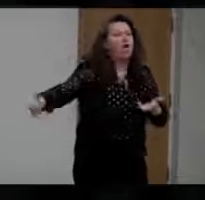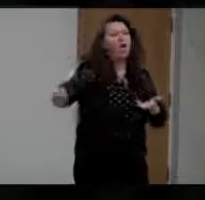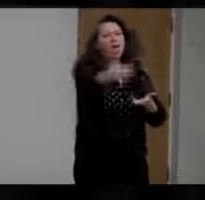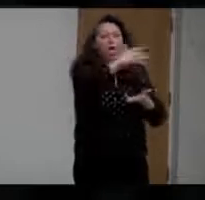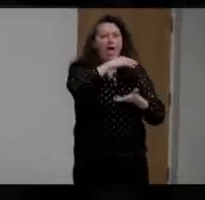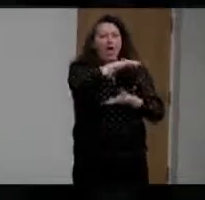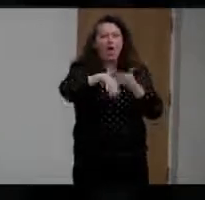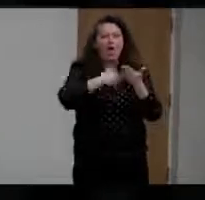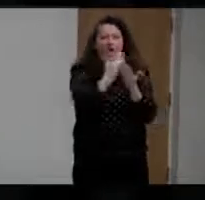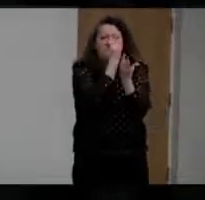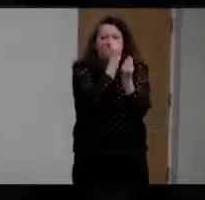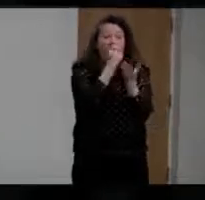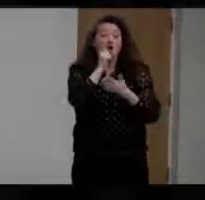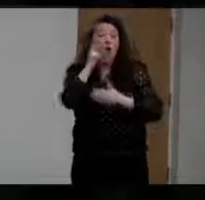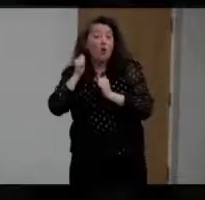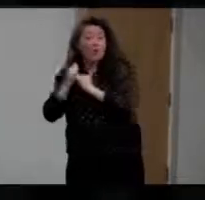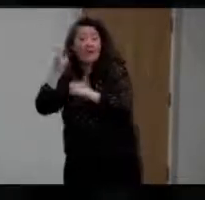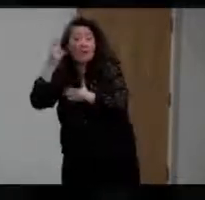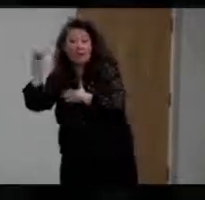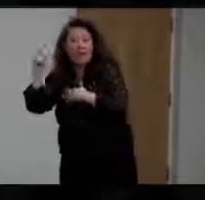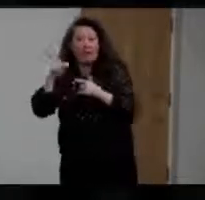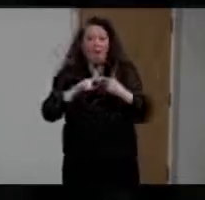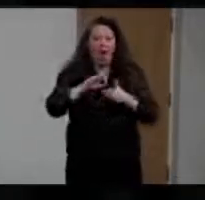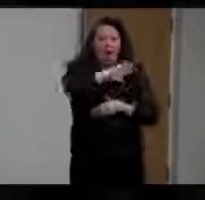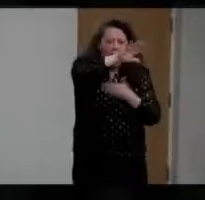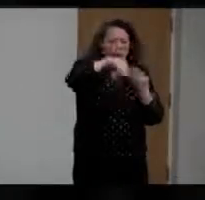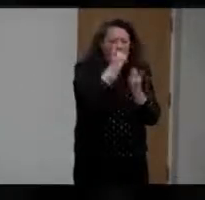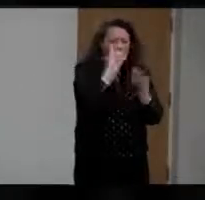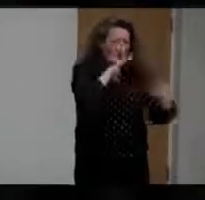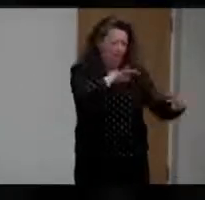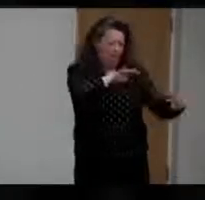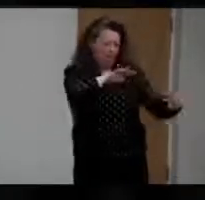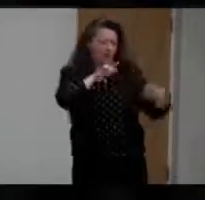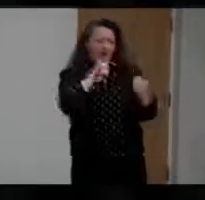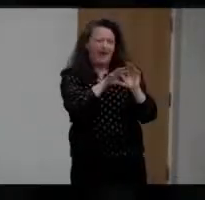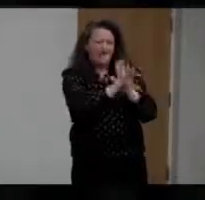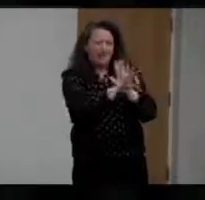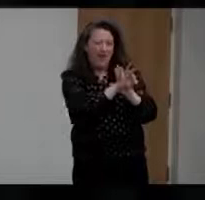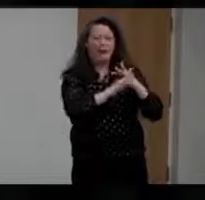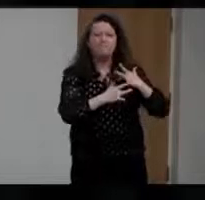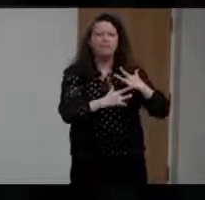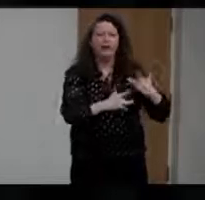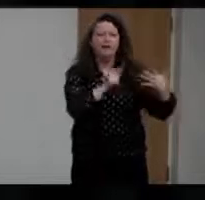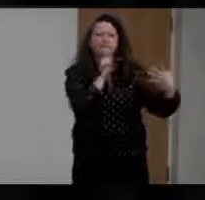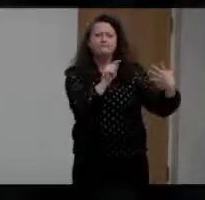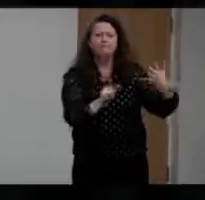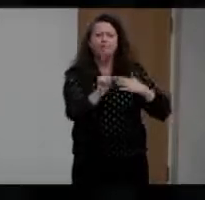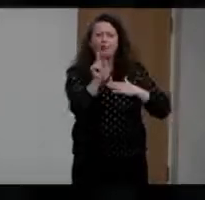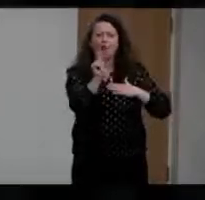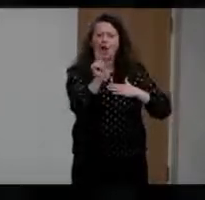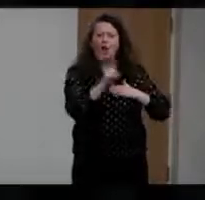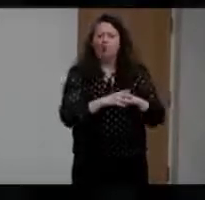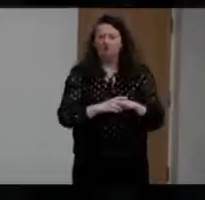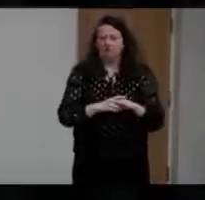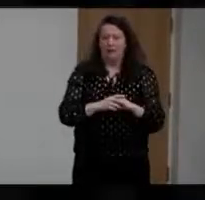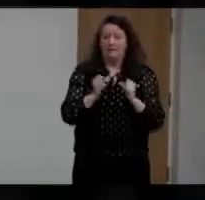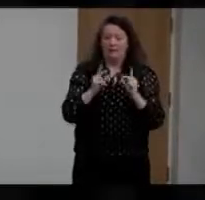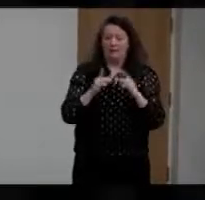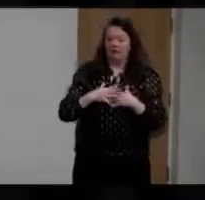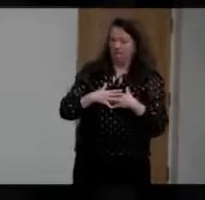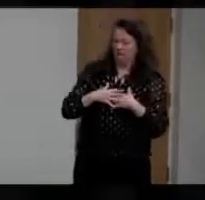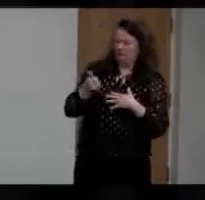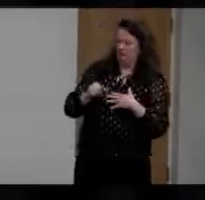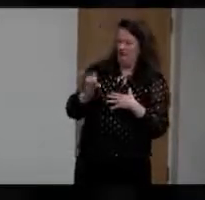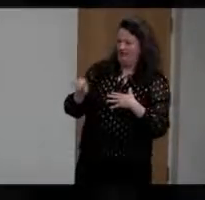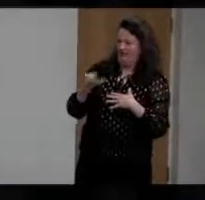patterns. If I had a professor who used to say, if you do not have a hypothesis, you are not doing science. So we would construct